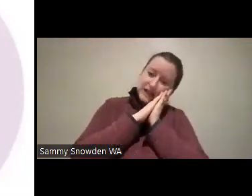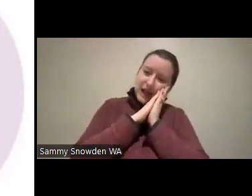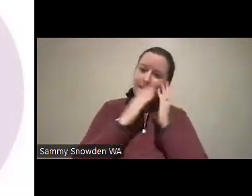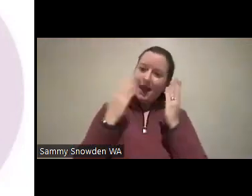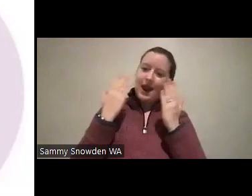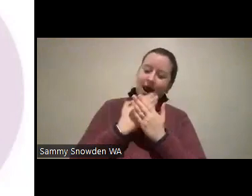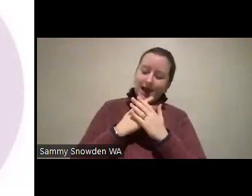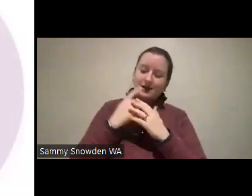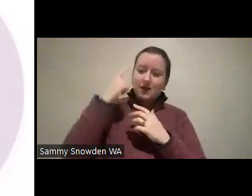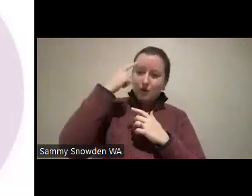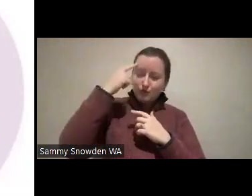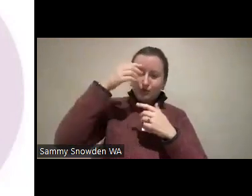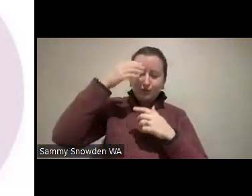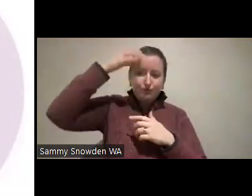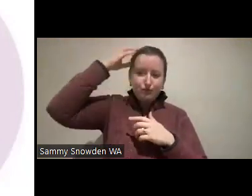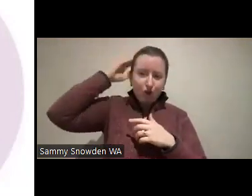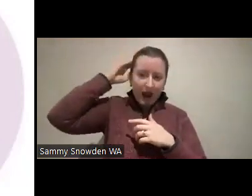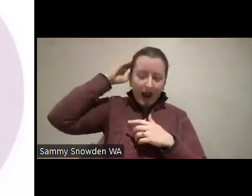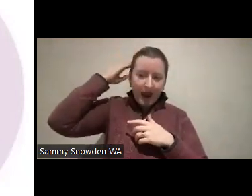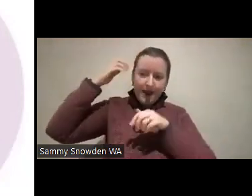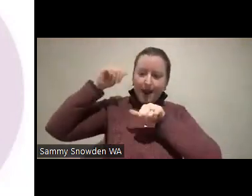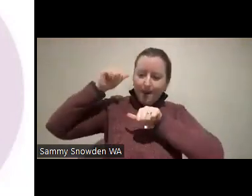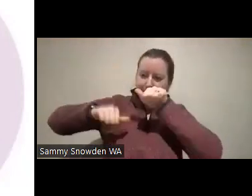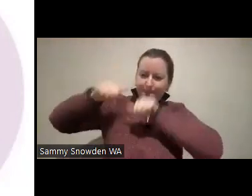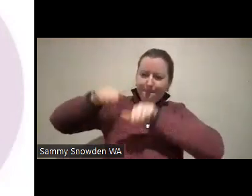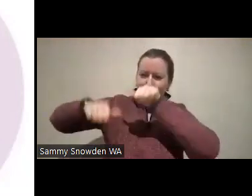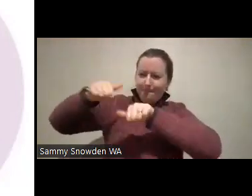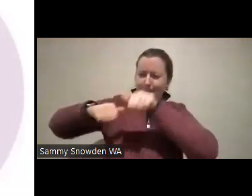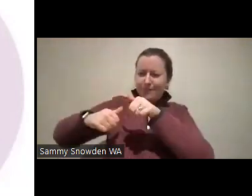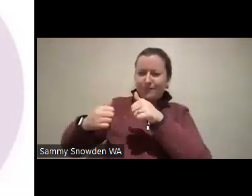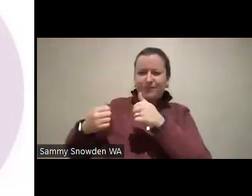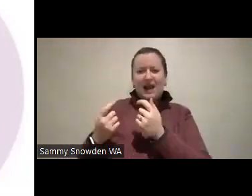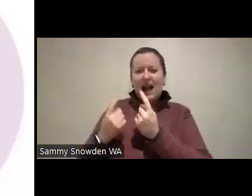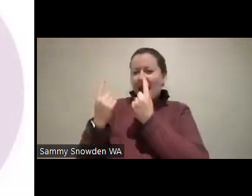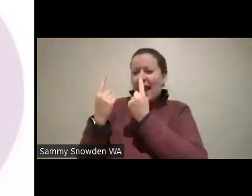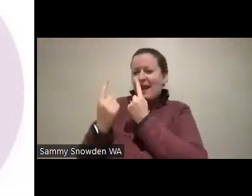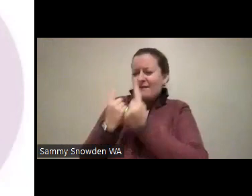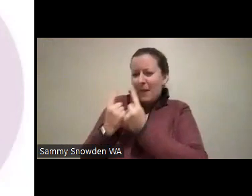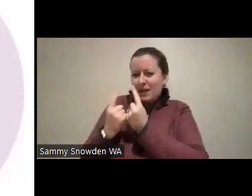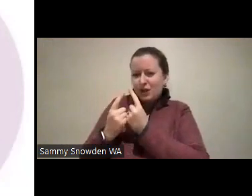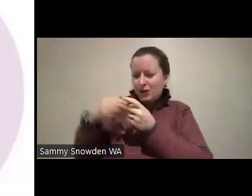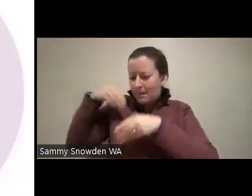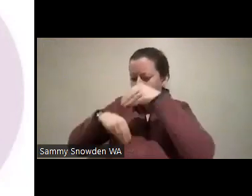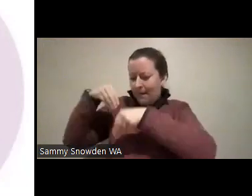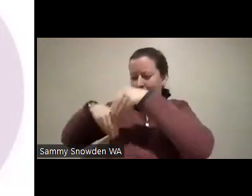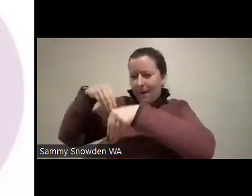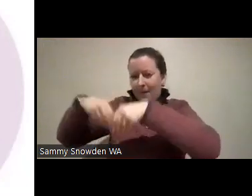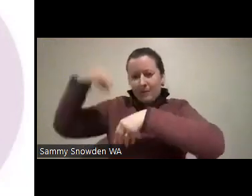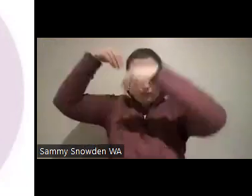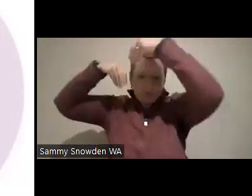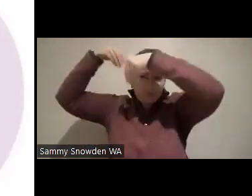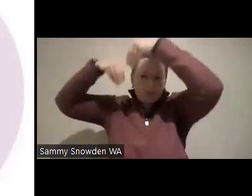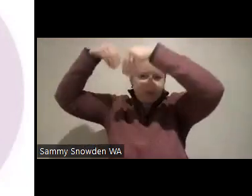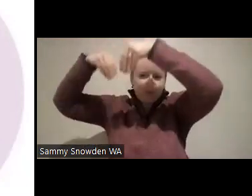that we need to keep, storing our memories, for example, and discarding any of the useless information. It also can affect our